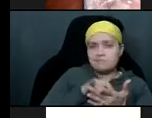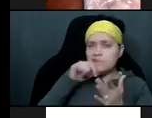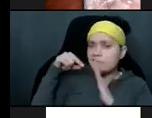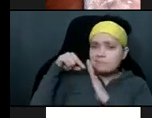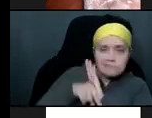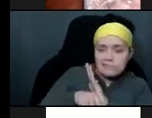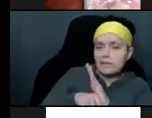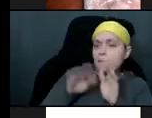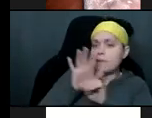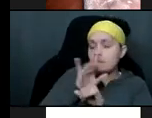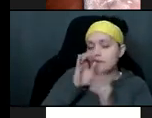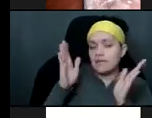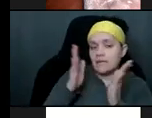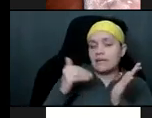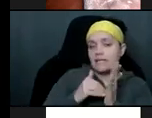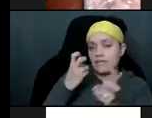it's a very rugged setting.